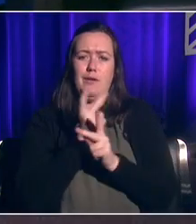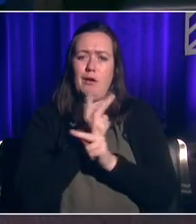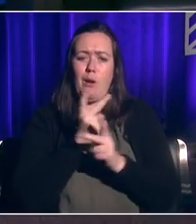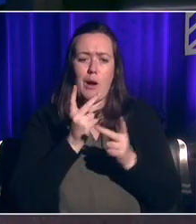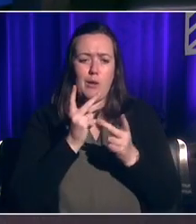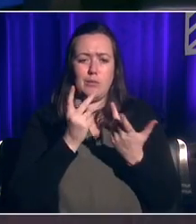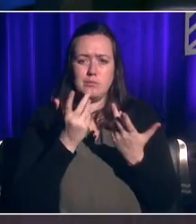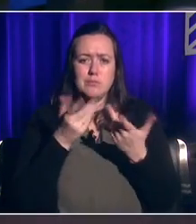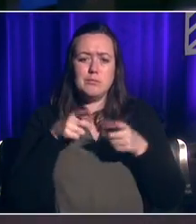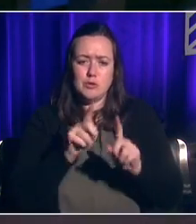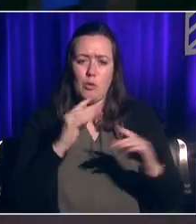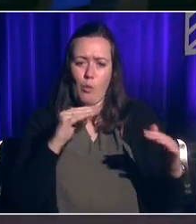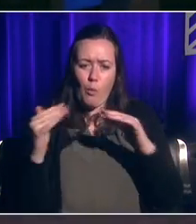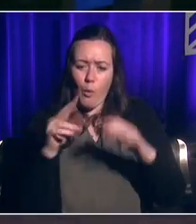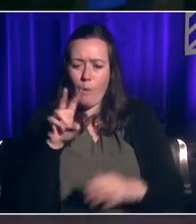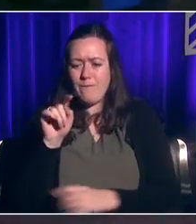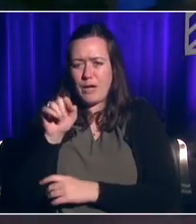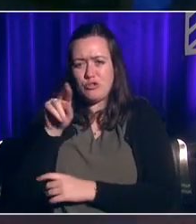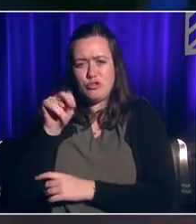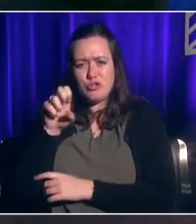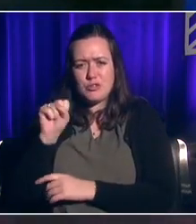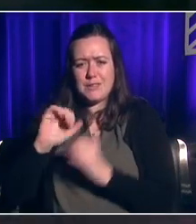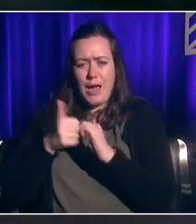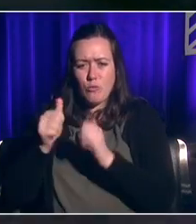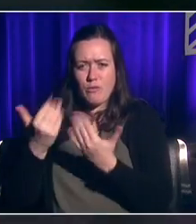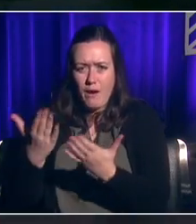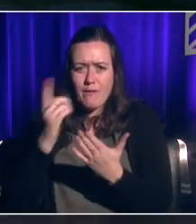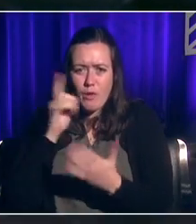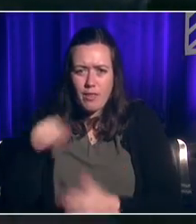through a war, and we're still recovering from the Great Recession.